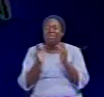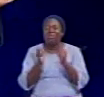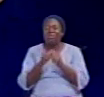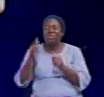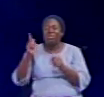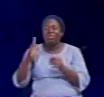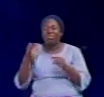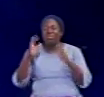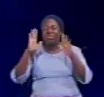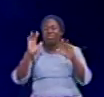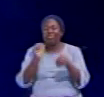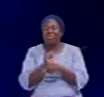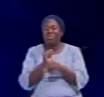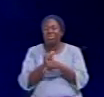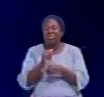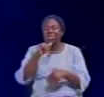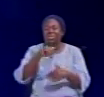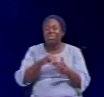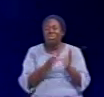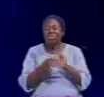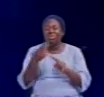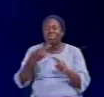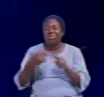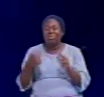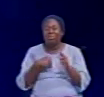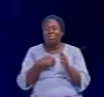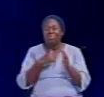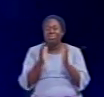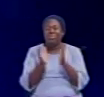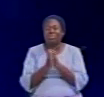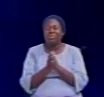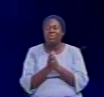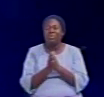In Jesus' name we have prayed.